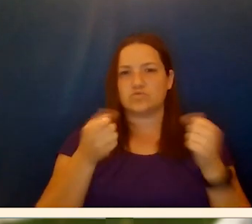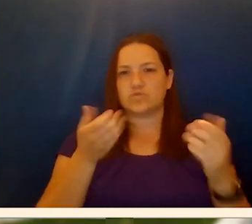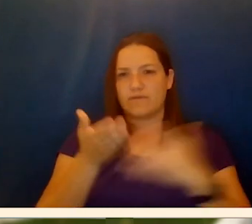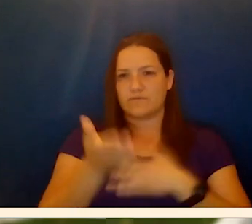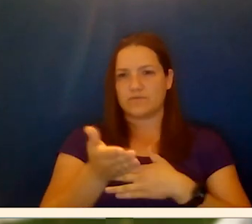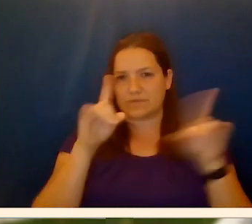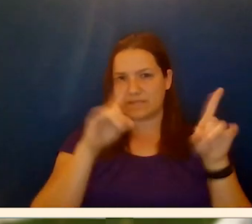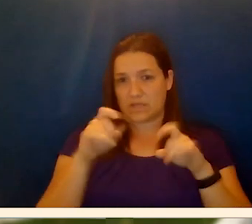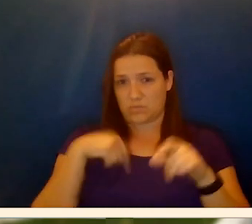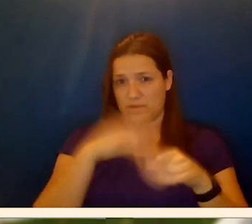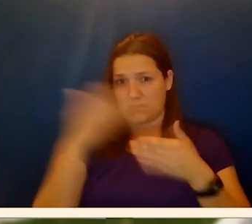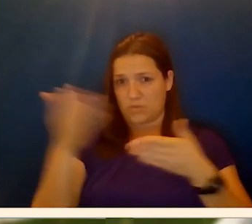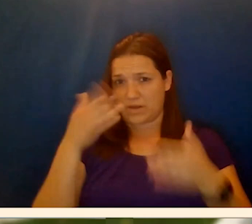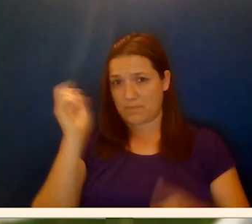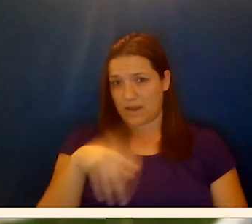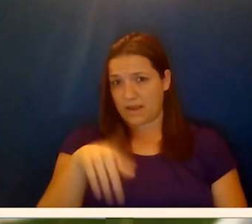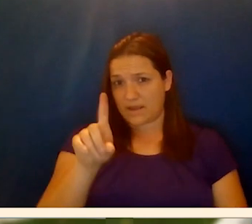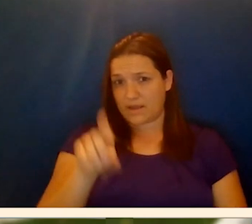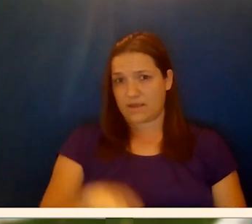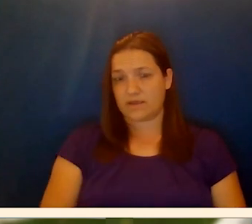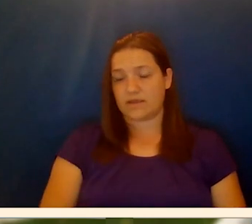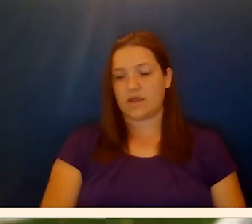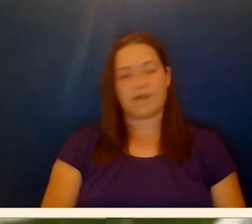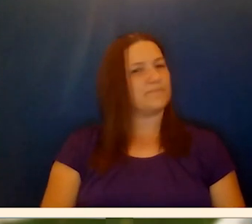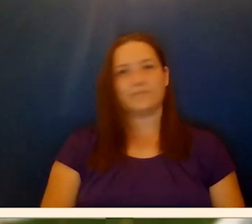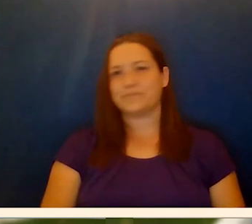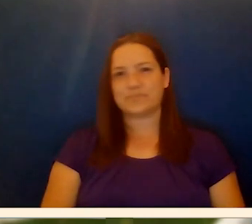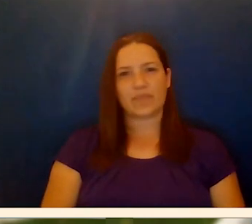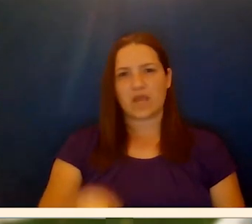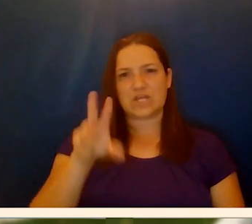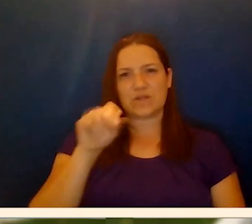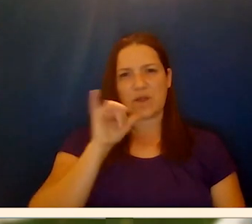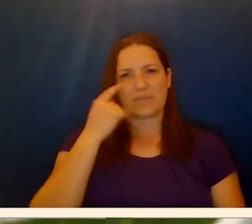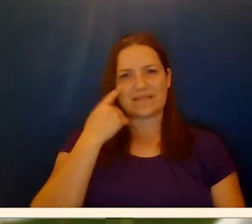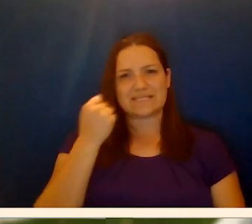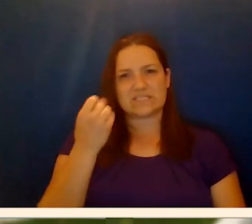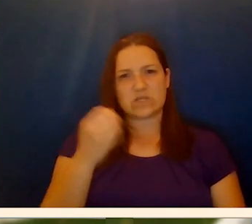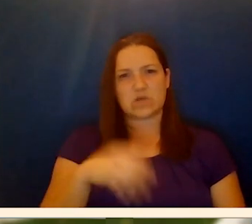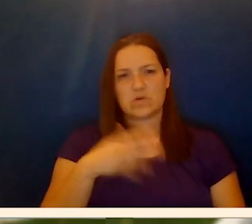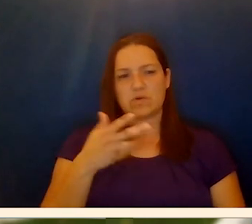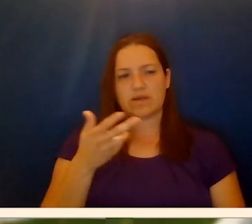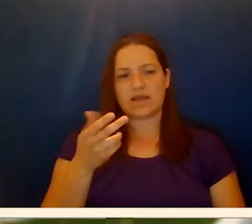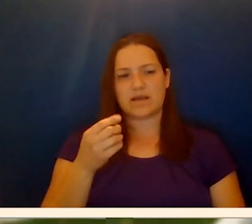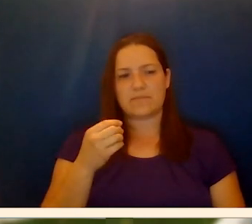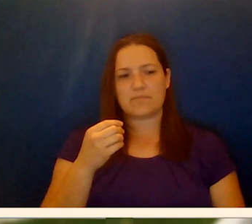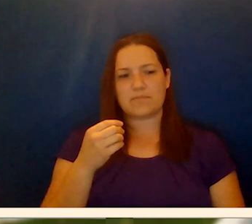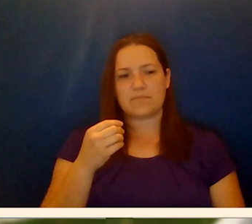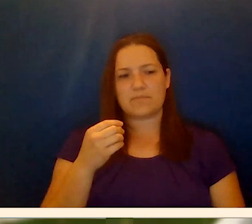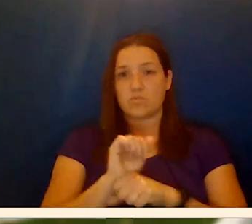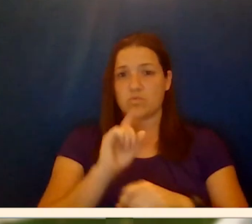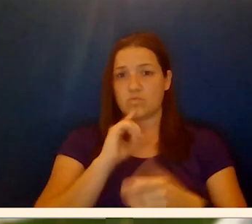Most likely not. Just logistically, it did work out. It was great when it was over here on Floral